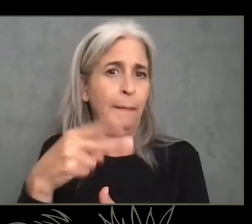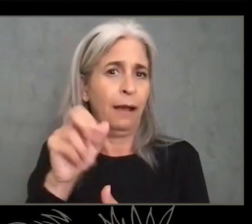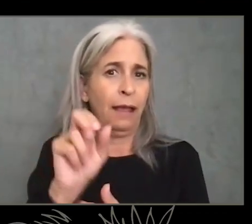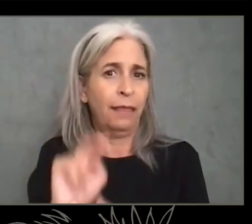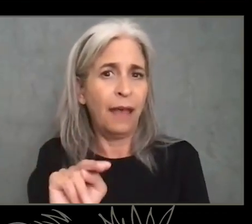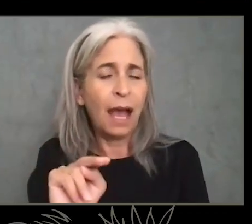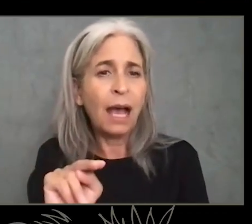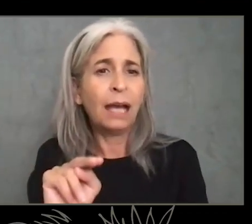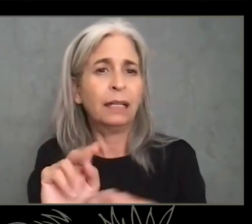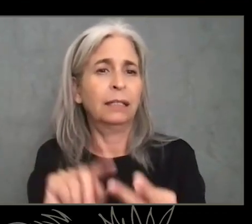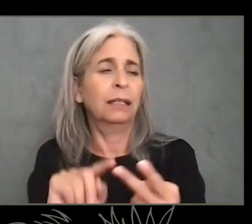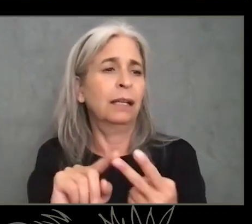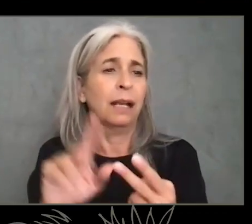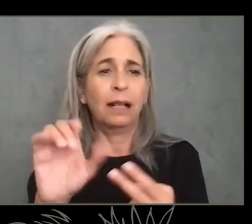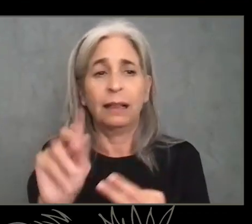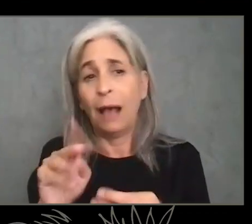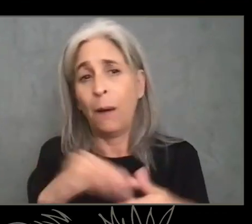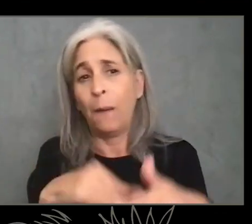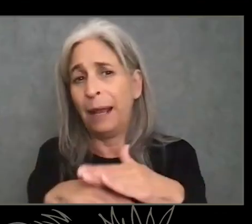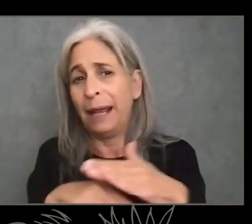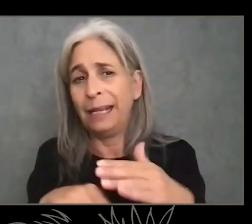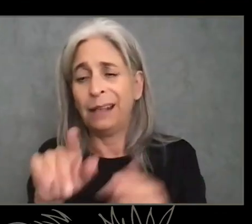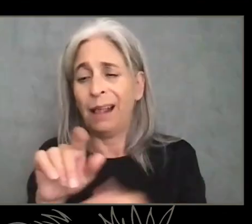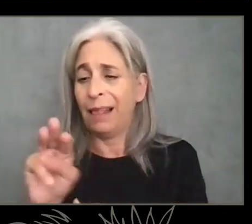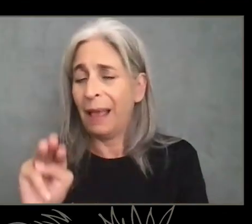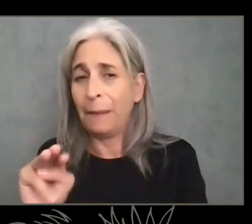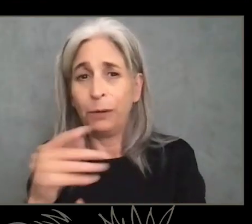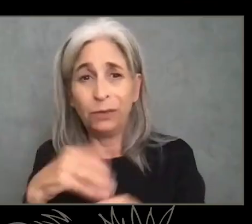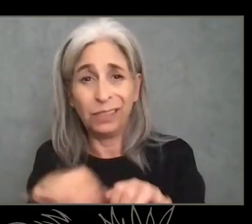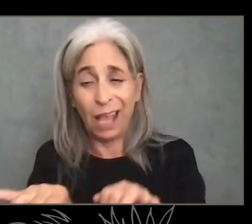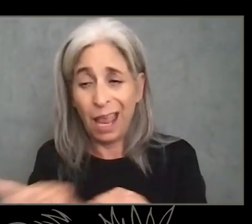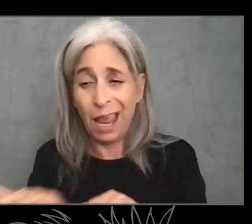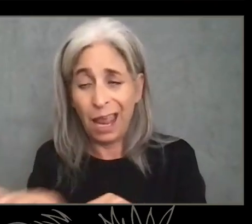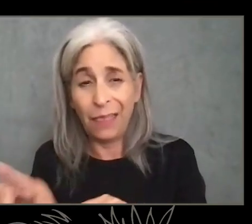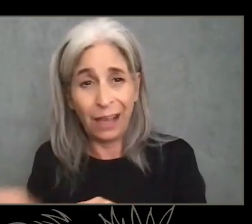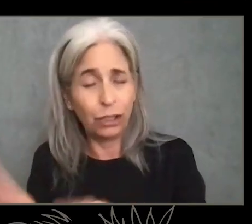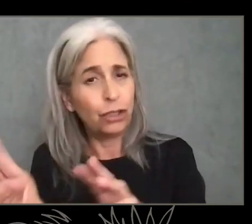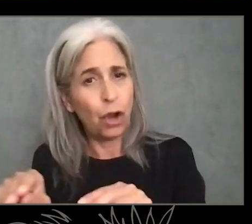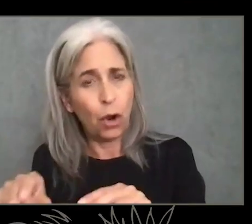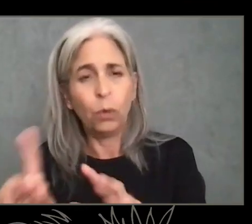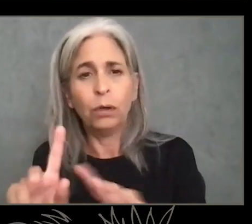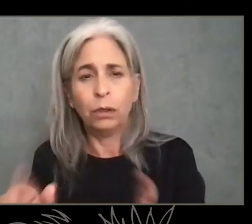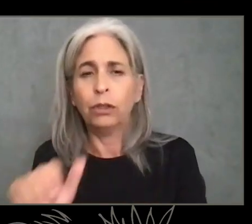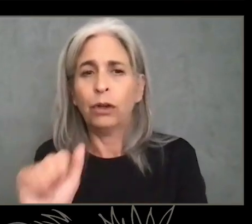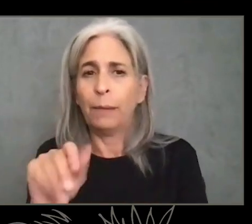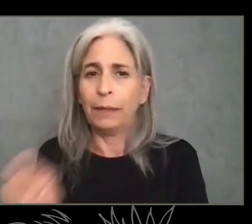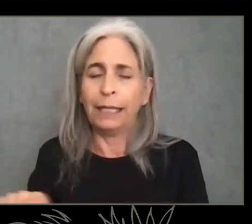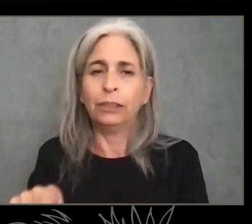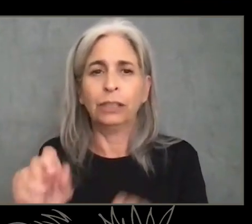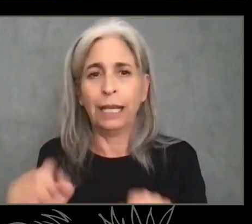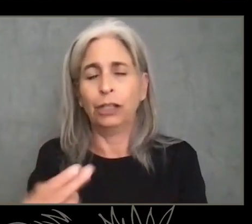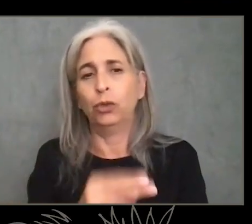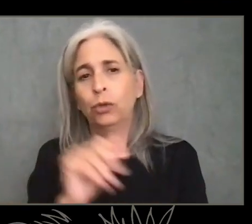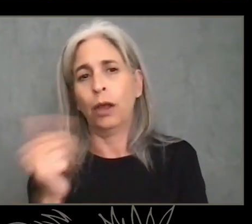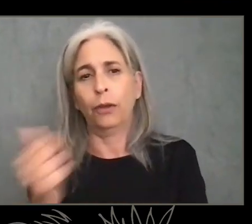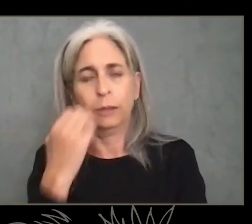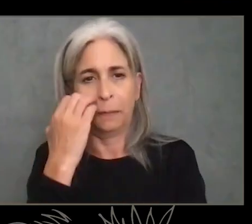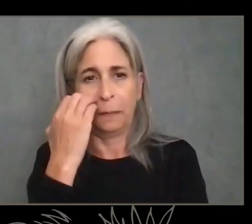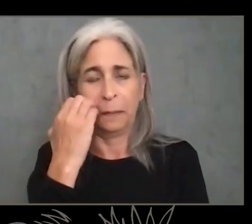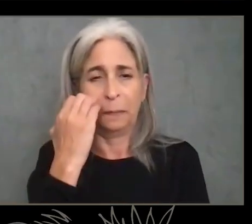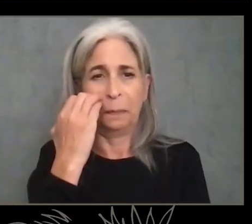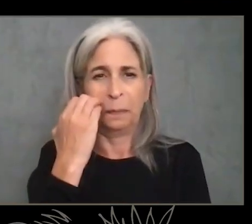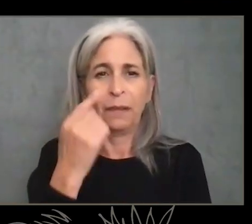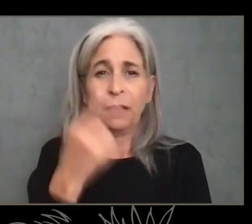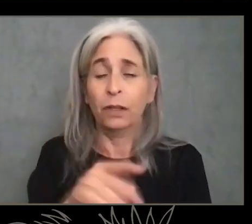on cloud-based LLMs or any other type of model that your application might need. There is